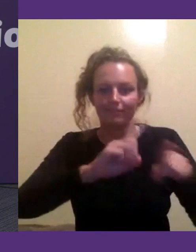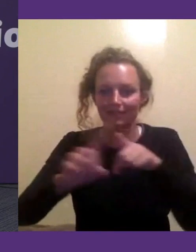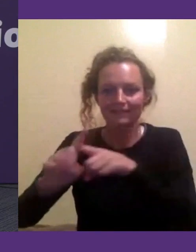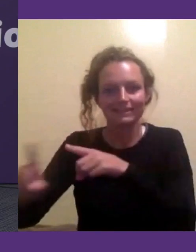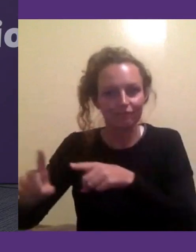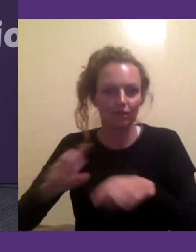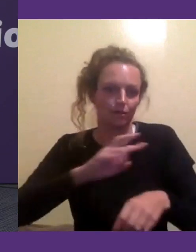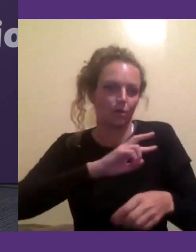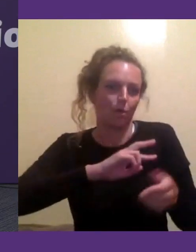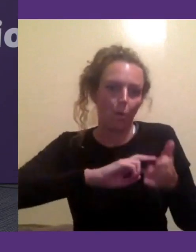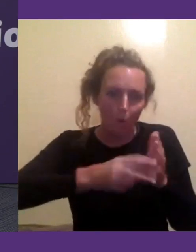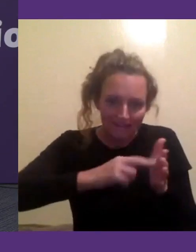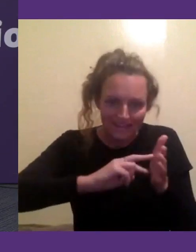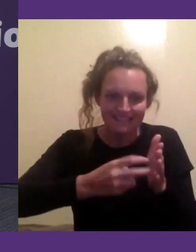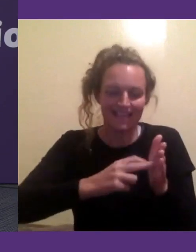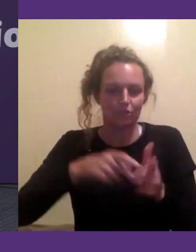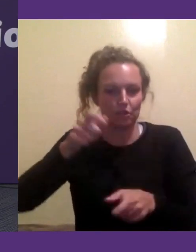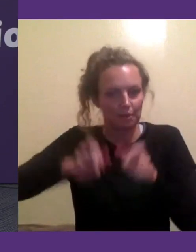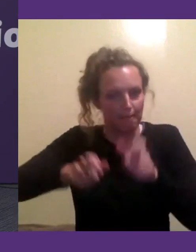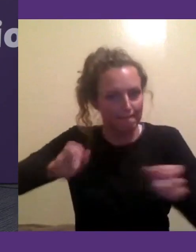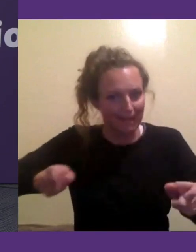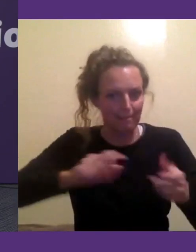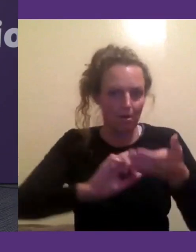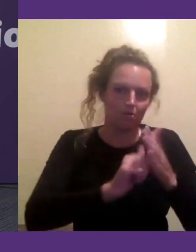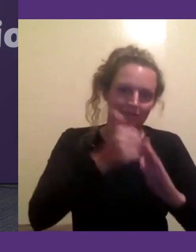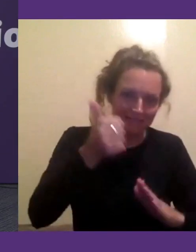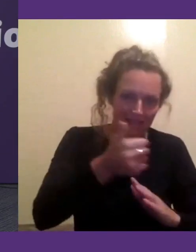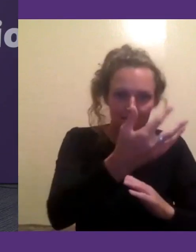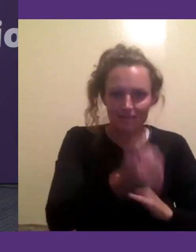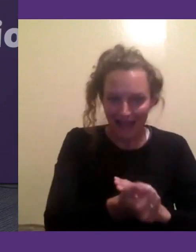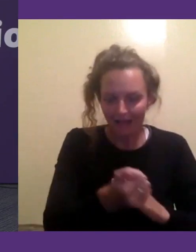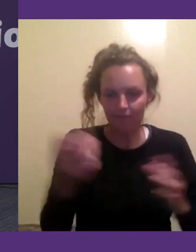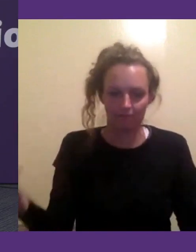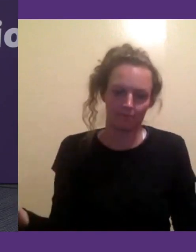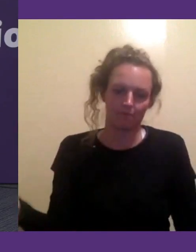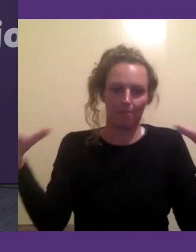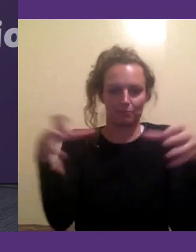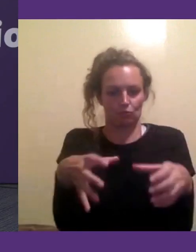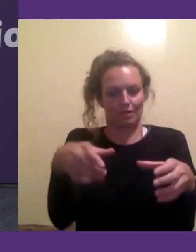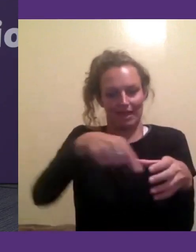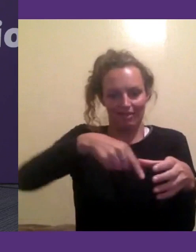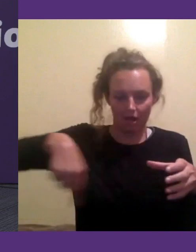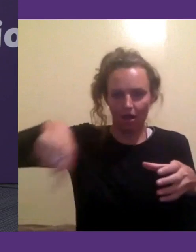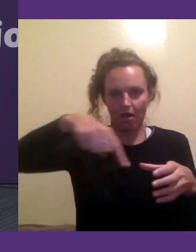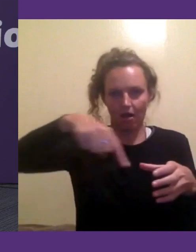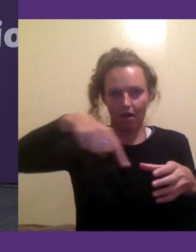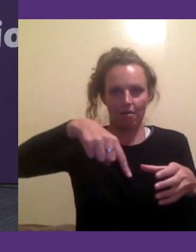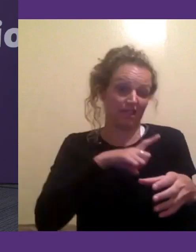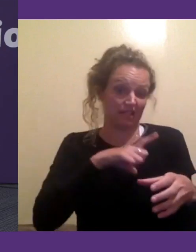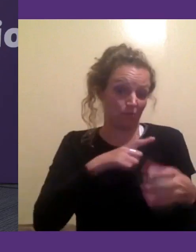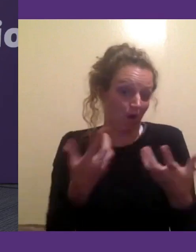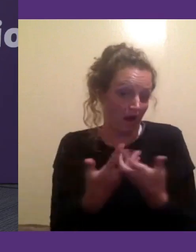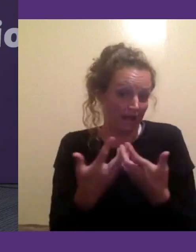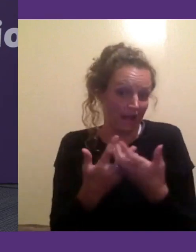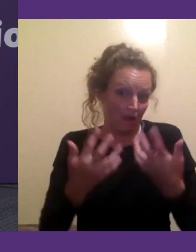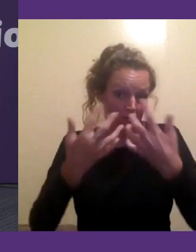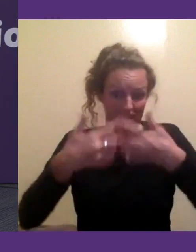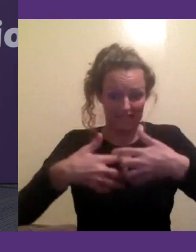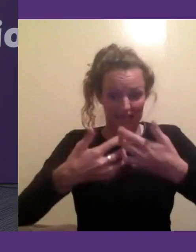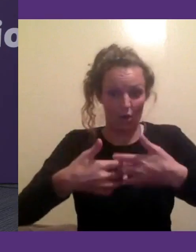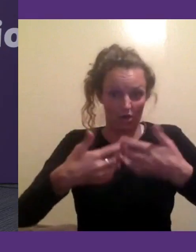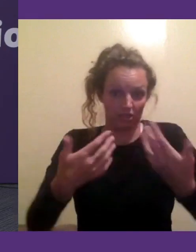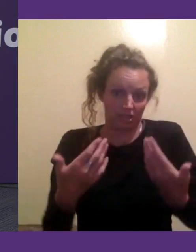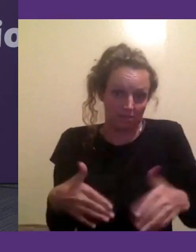moment. The reason it's being reinvented is because the technology and interfaces have moved to create them. So I guess that's where the collaboration is as well, isn't it? In those